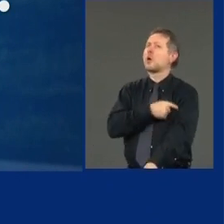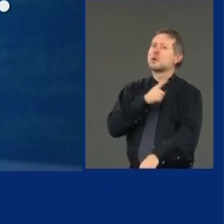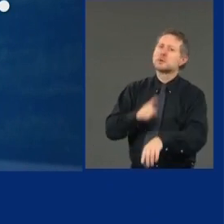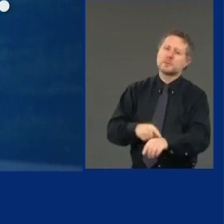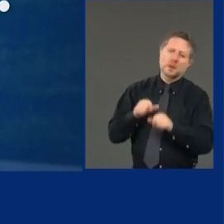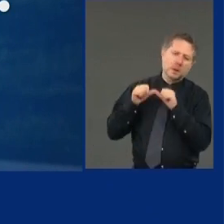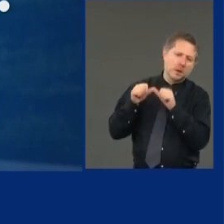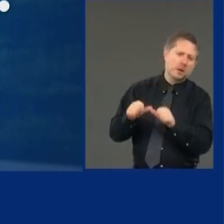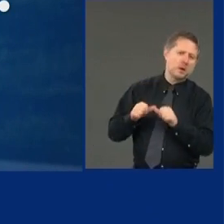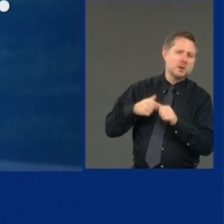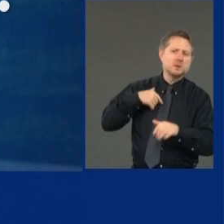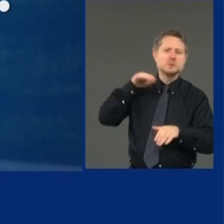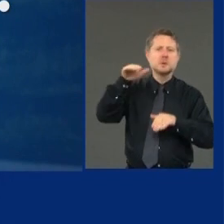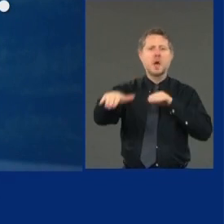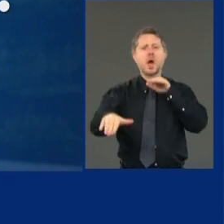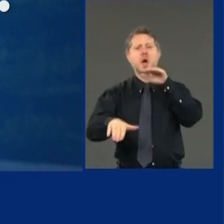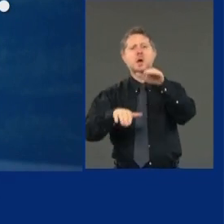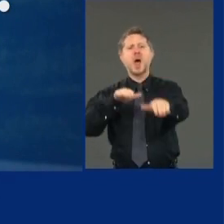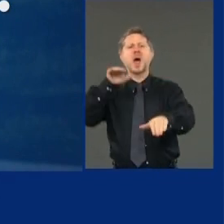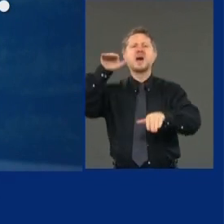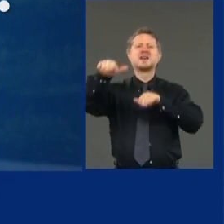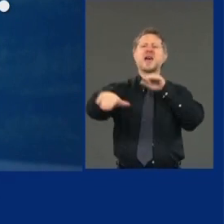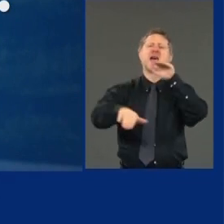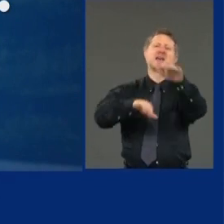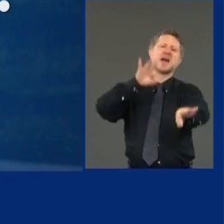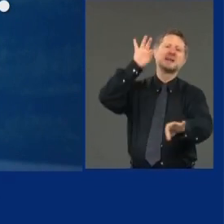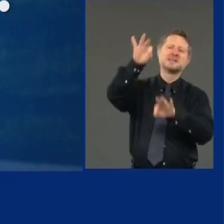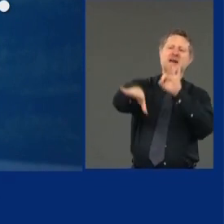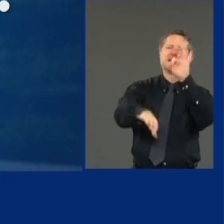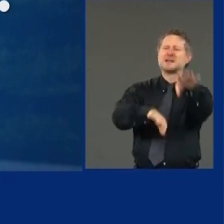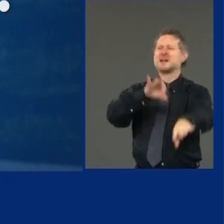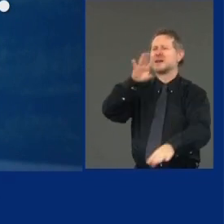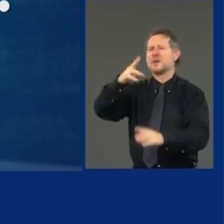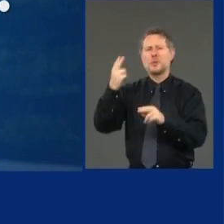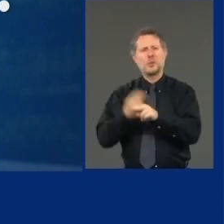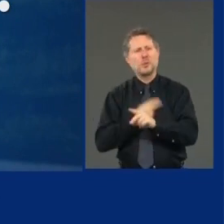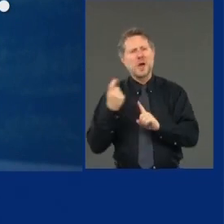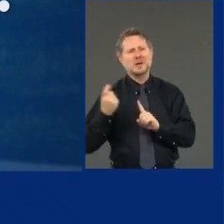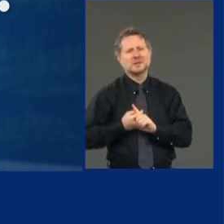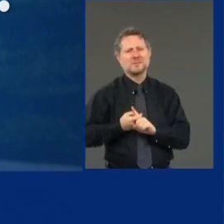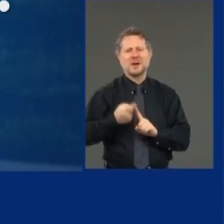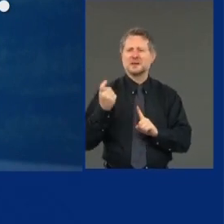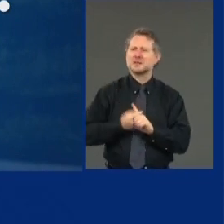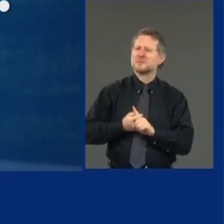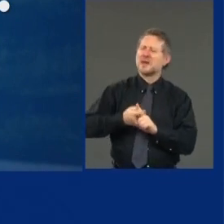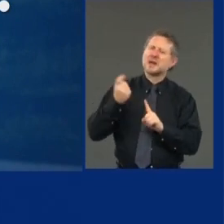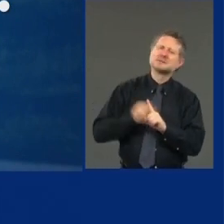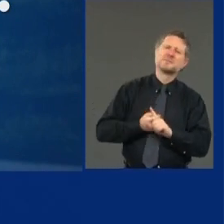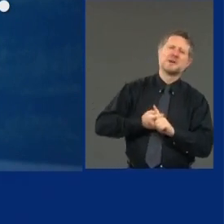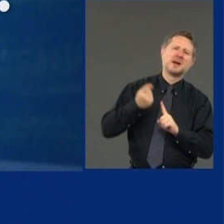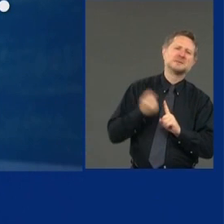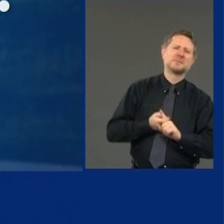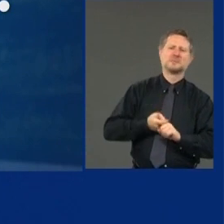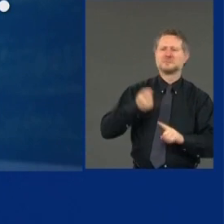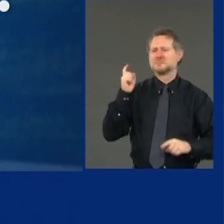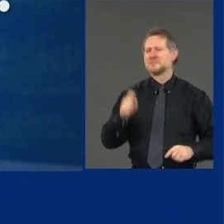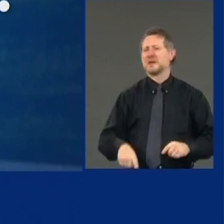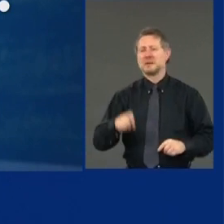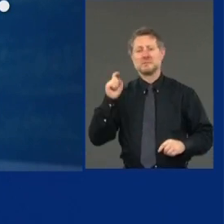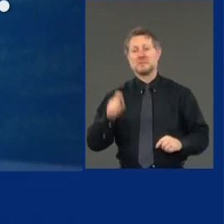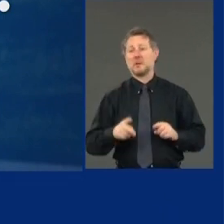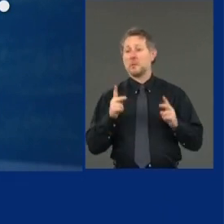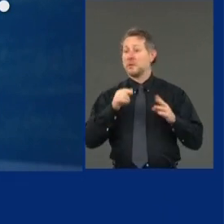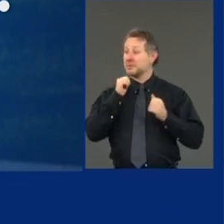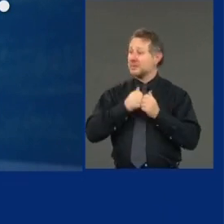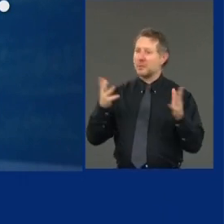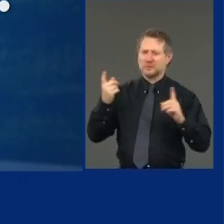talk to people about wearing a prophylactic and how it could make the difference between life and death.